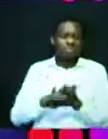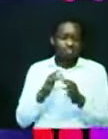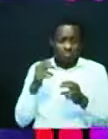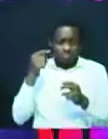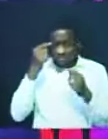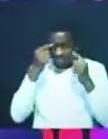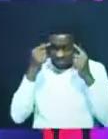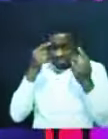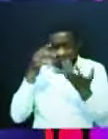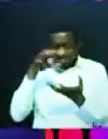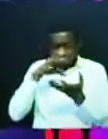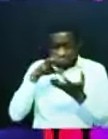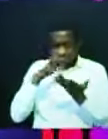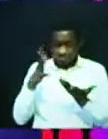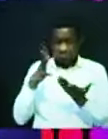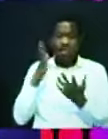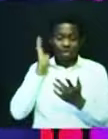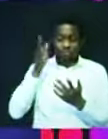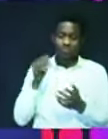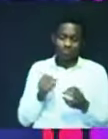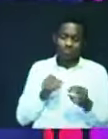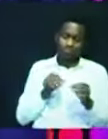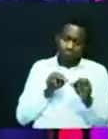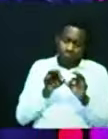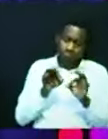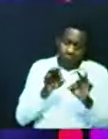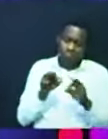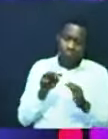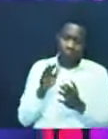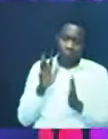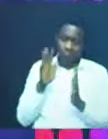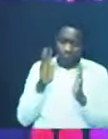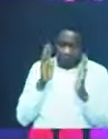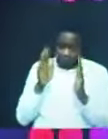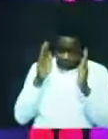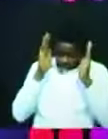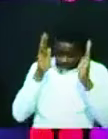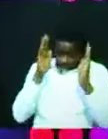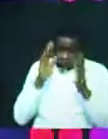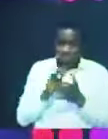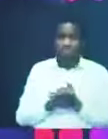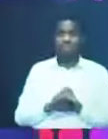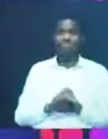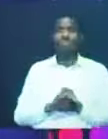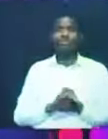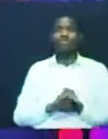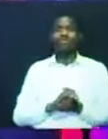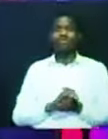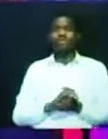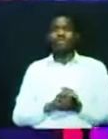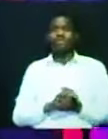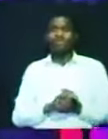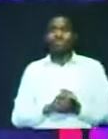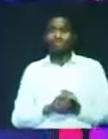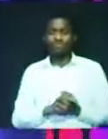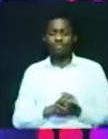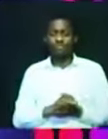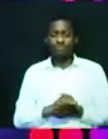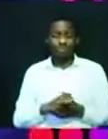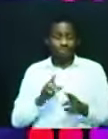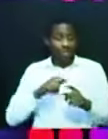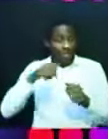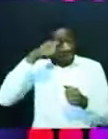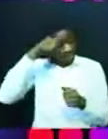I'll give my reason to back this position. Very soon. At least remember that